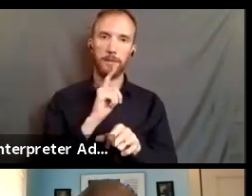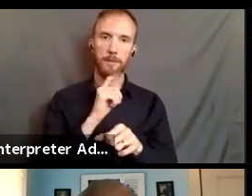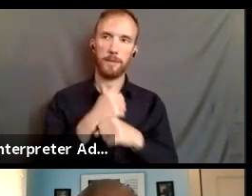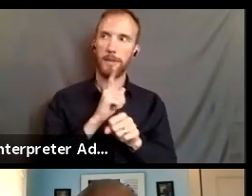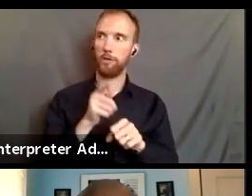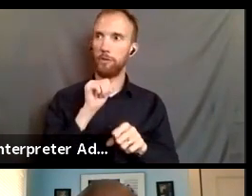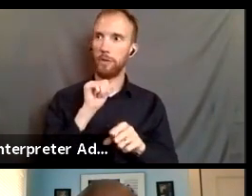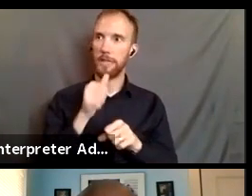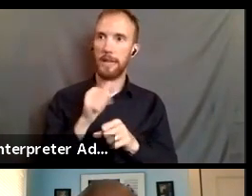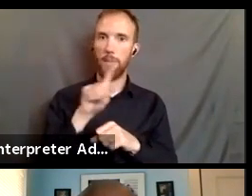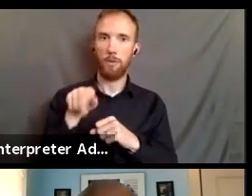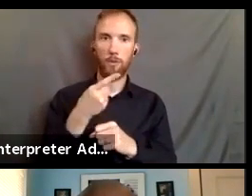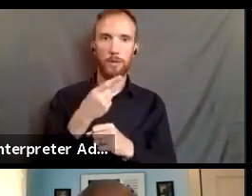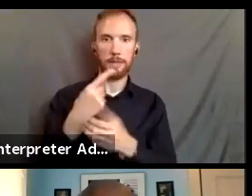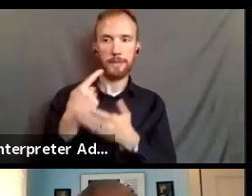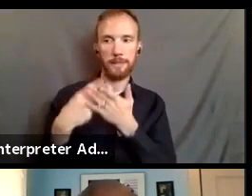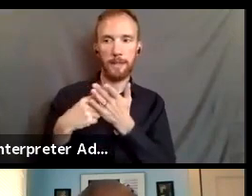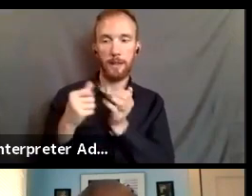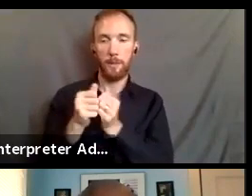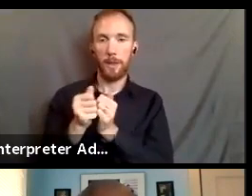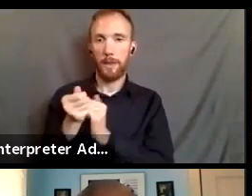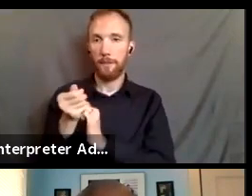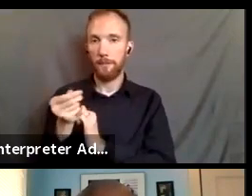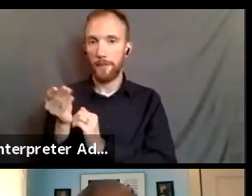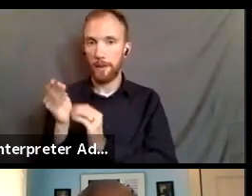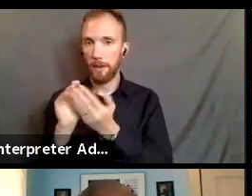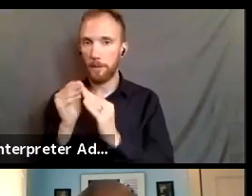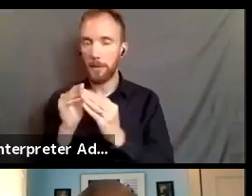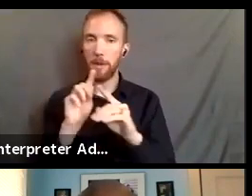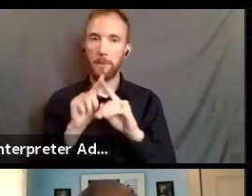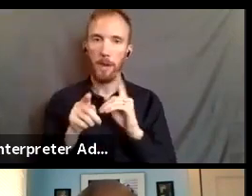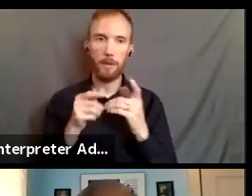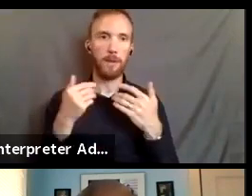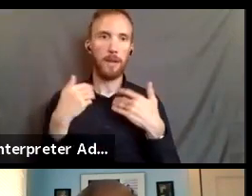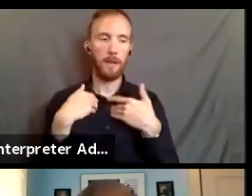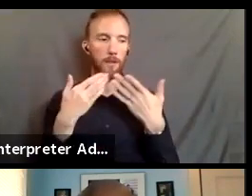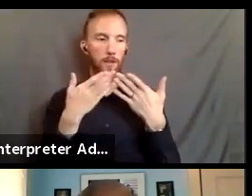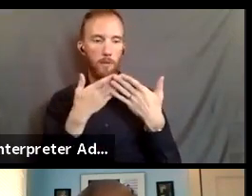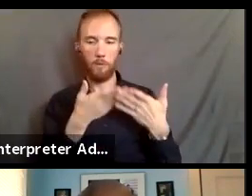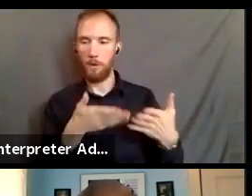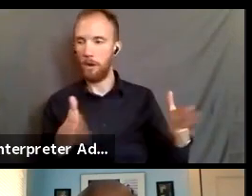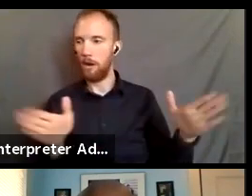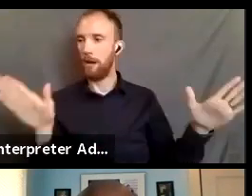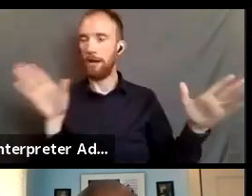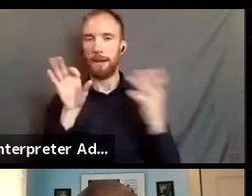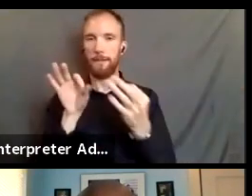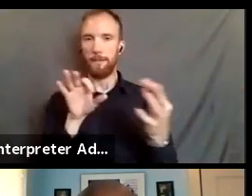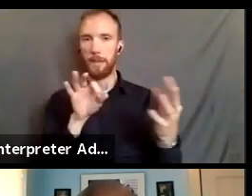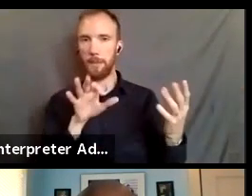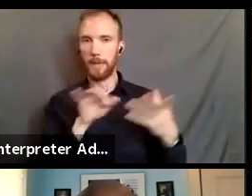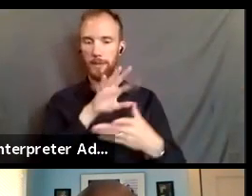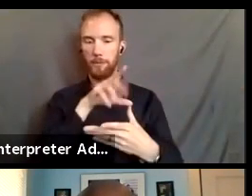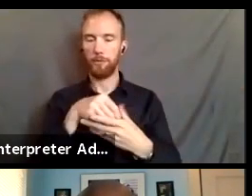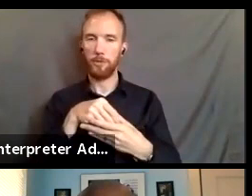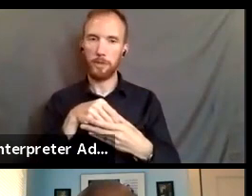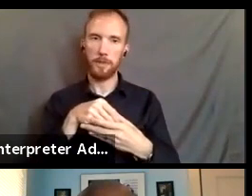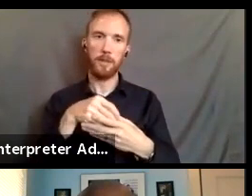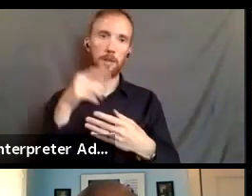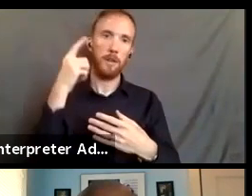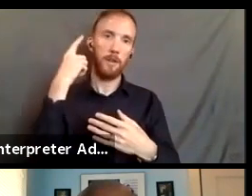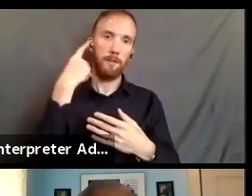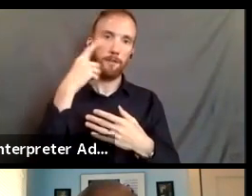getting their input but also uh making sure that we're we're casting a wider net on this uh certainly in regards of visibility and transparency